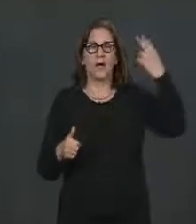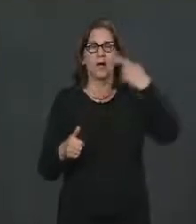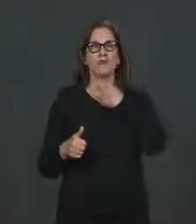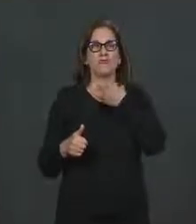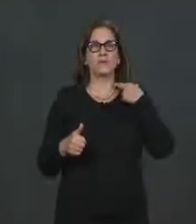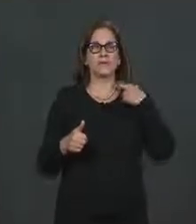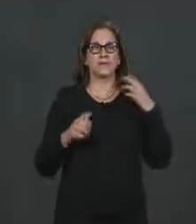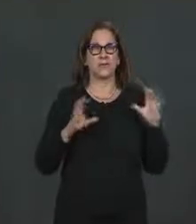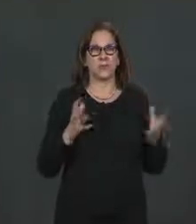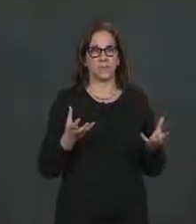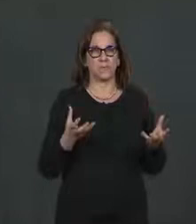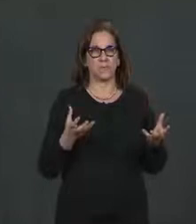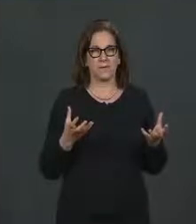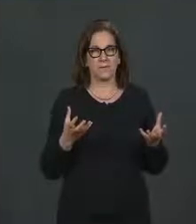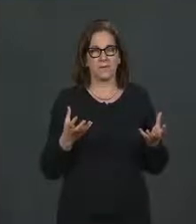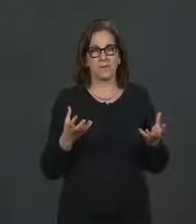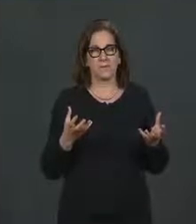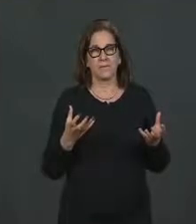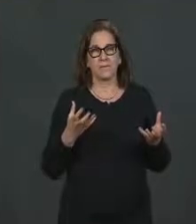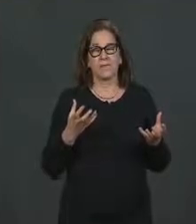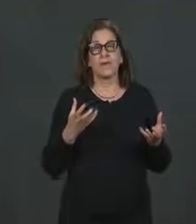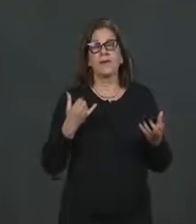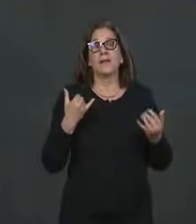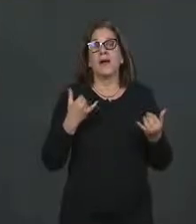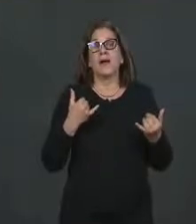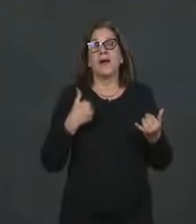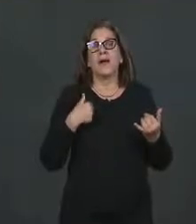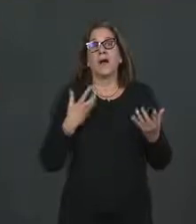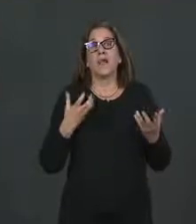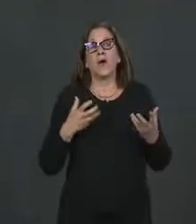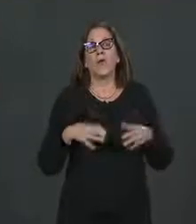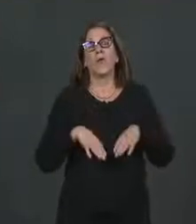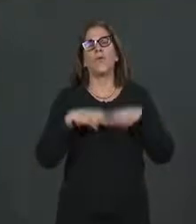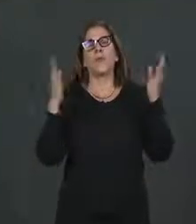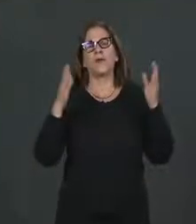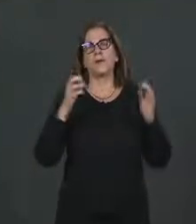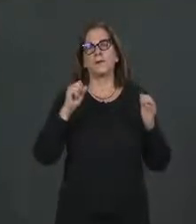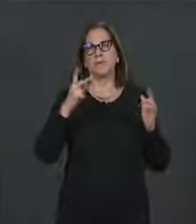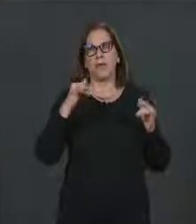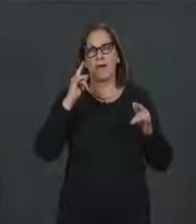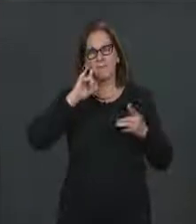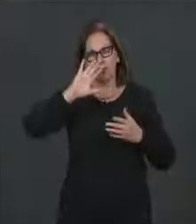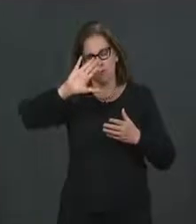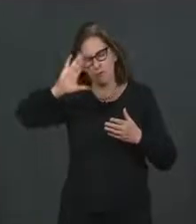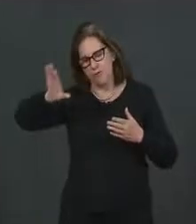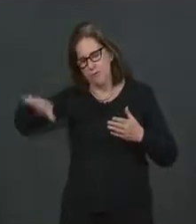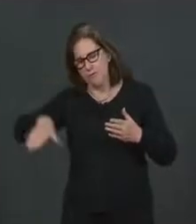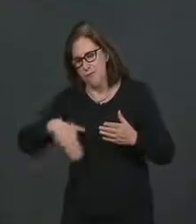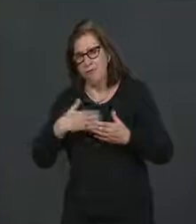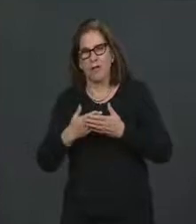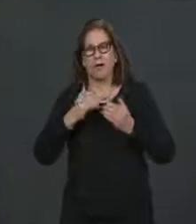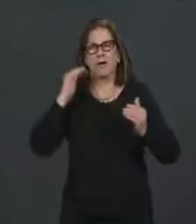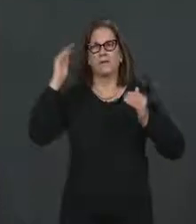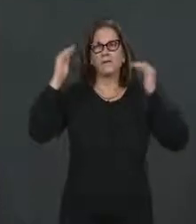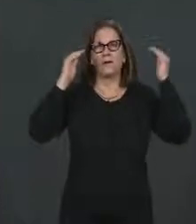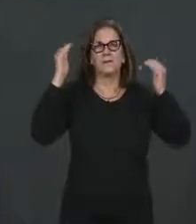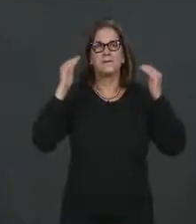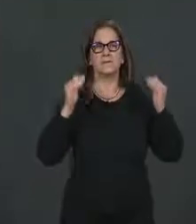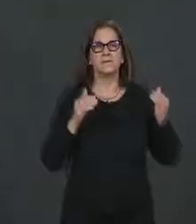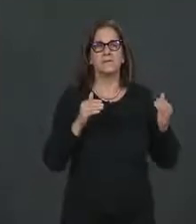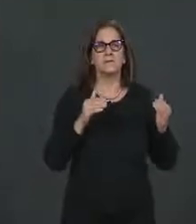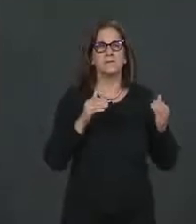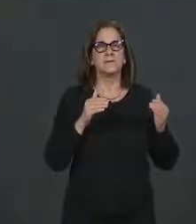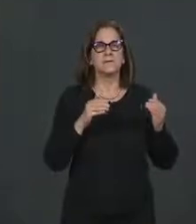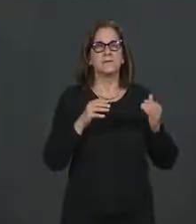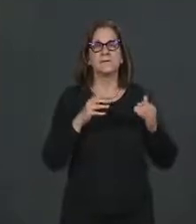it possible to open up supplies for all adults and try to beat the renewed spread of this virus. As